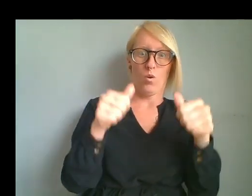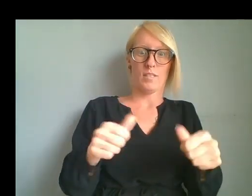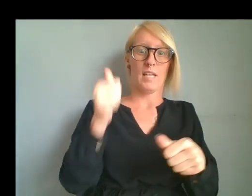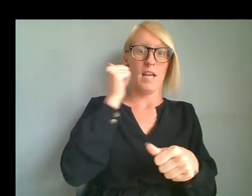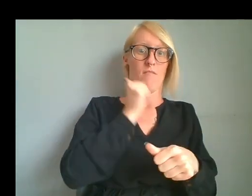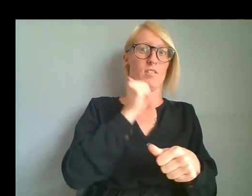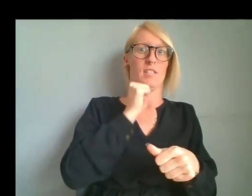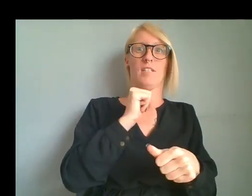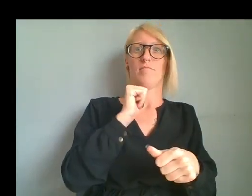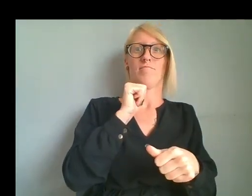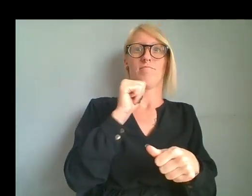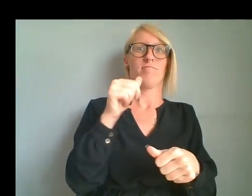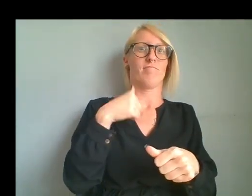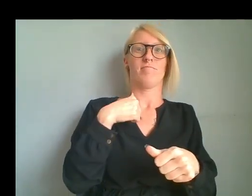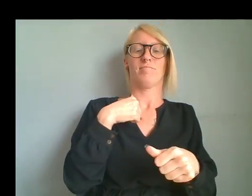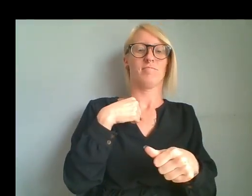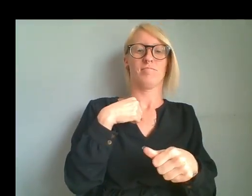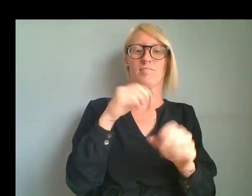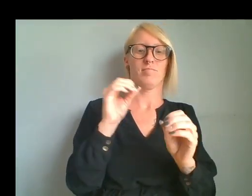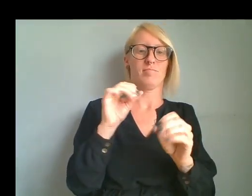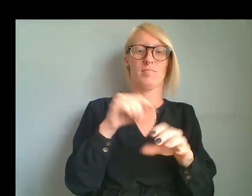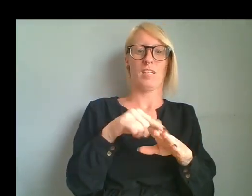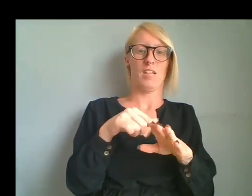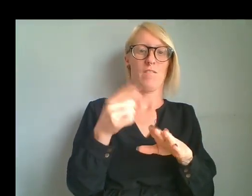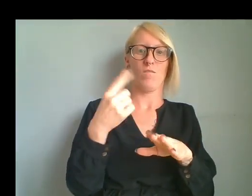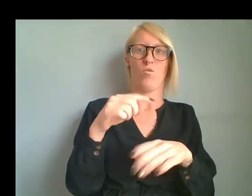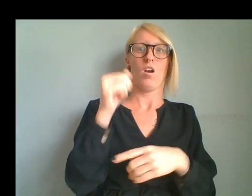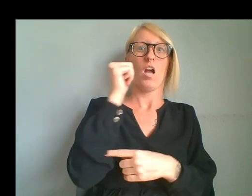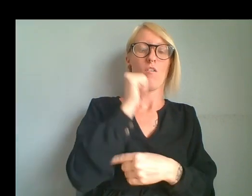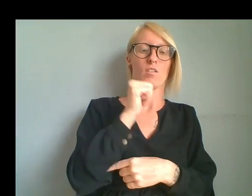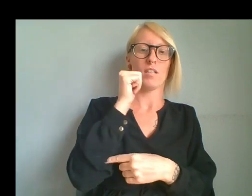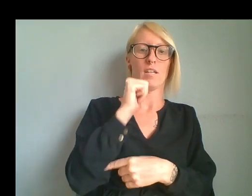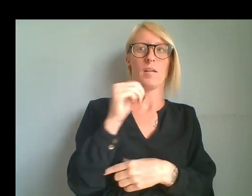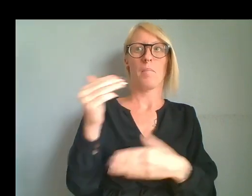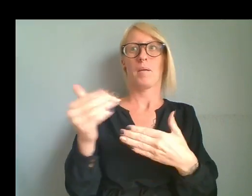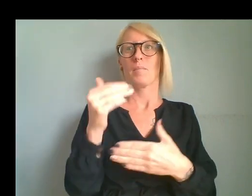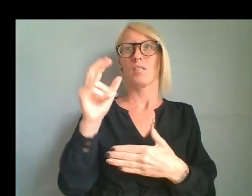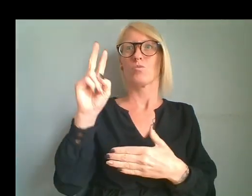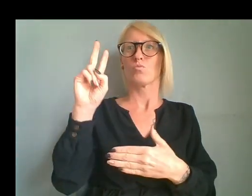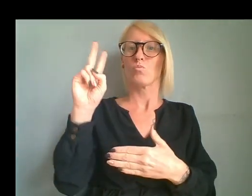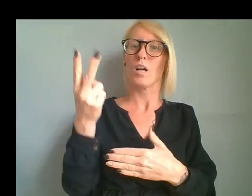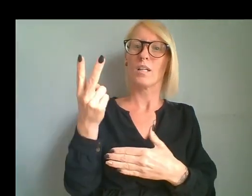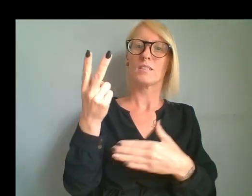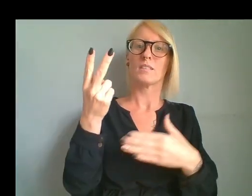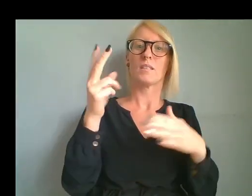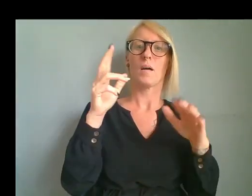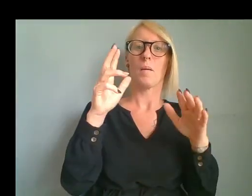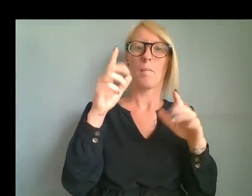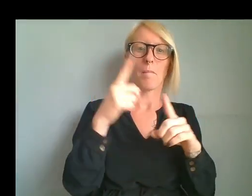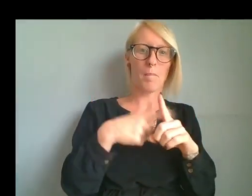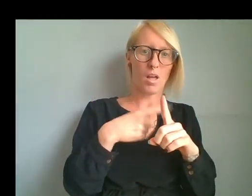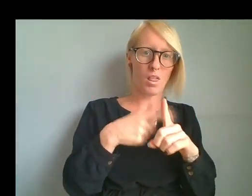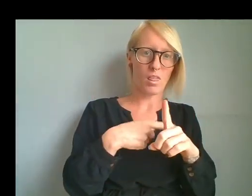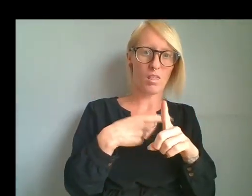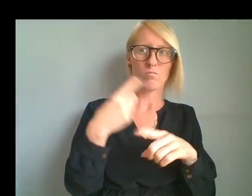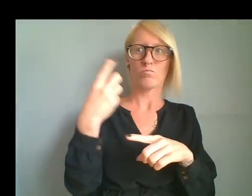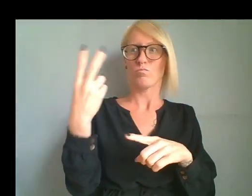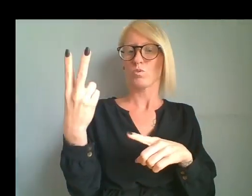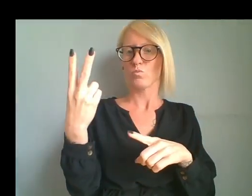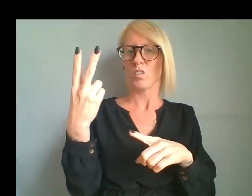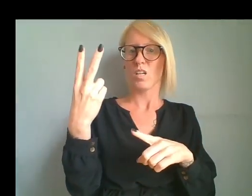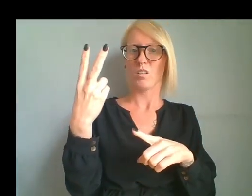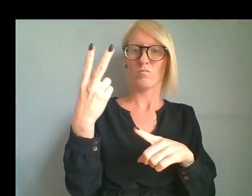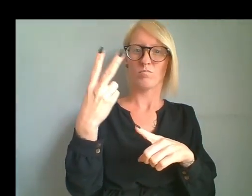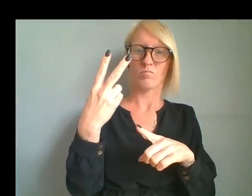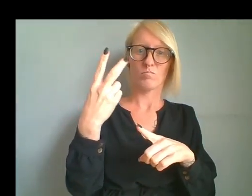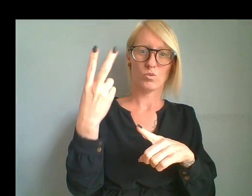to do that for me personally. I say maybe twice a month, just so it doesn't get old and stale and you have that people don't